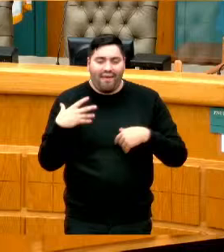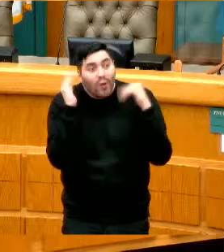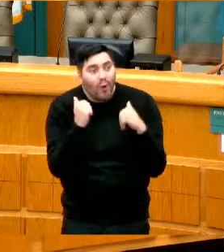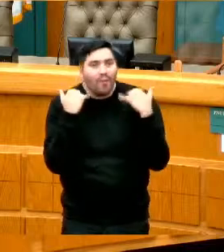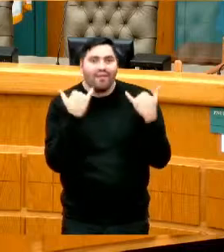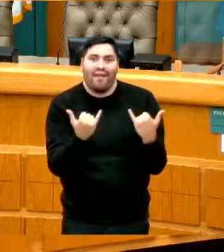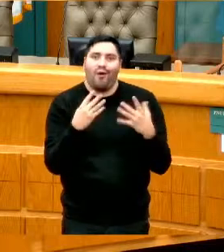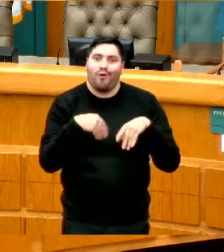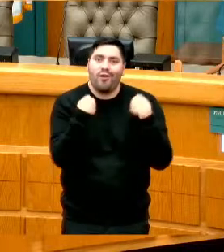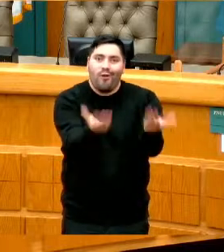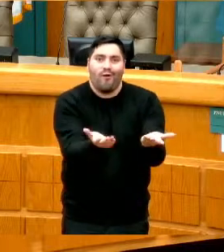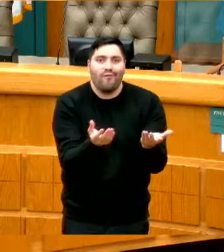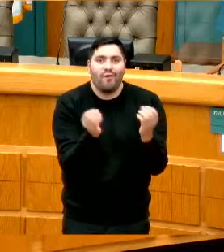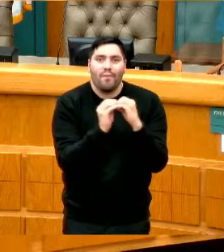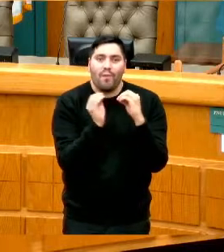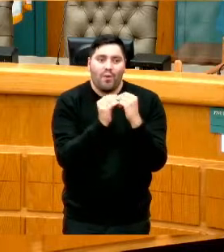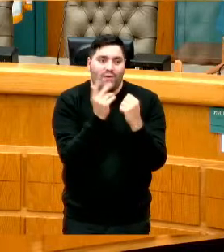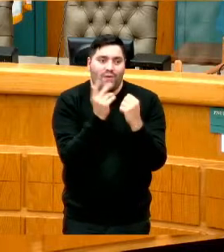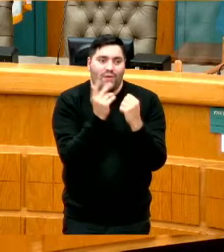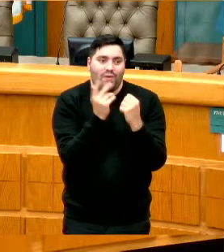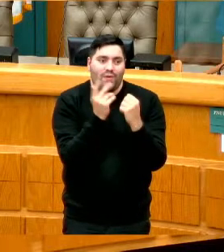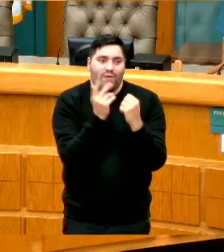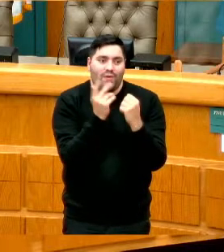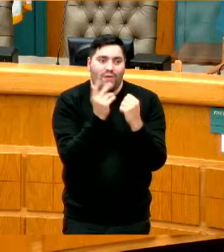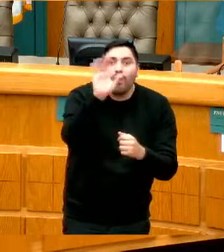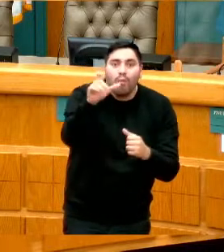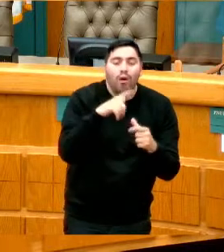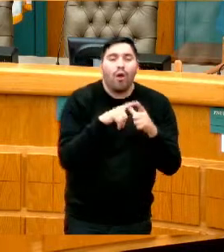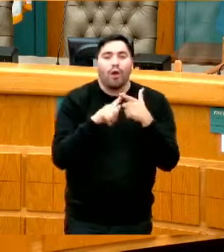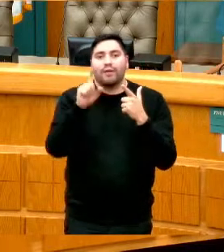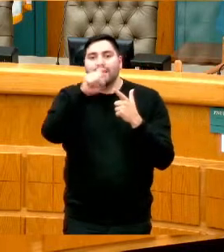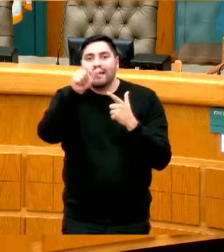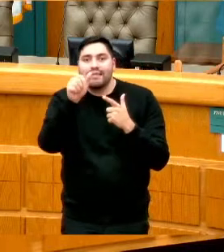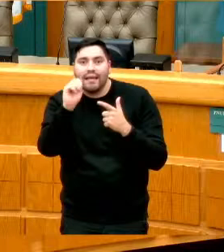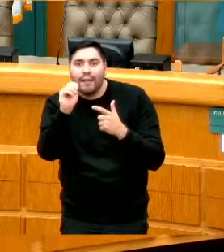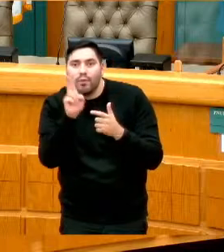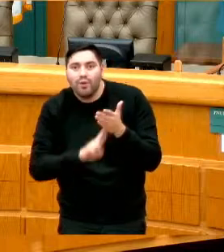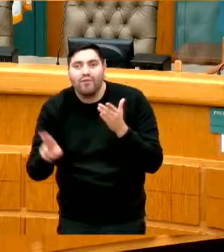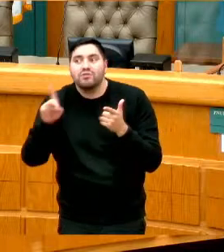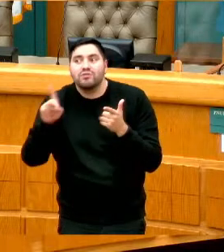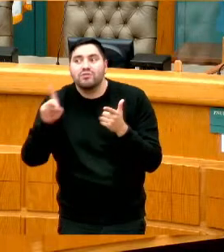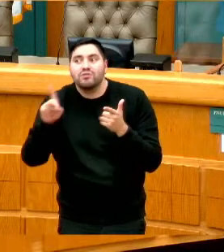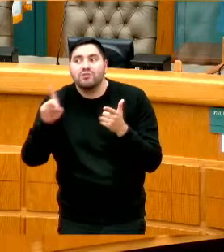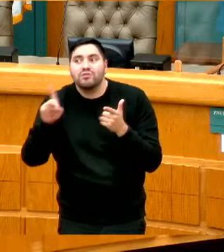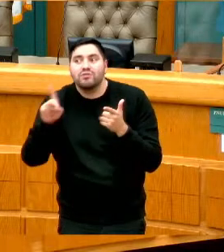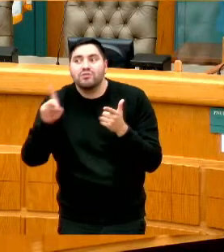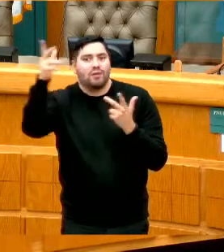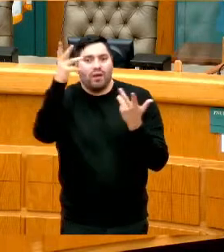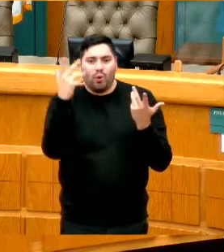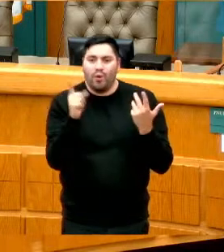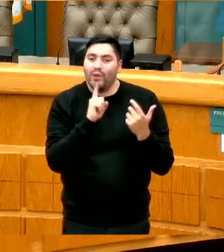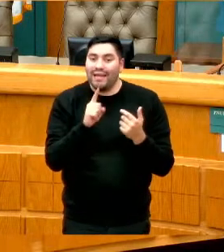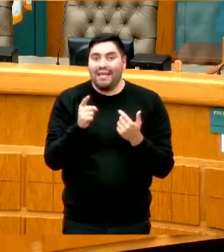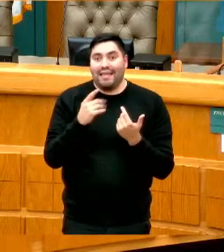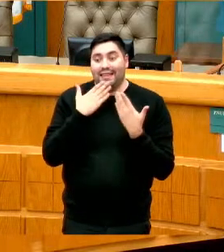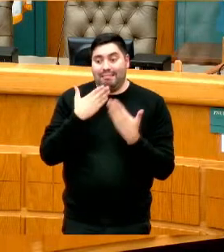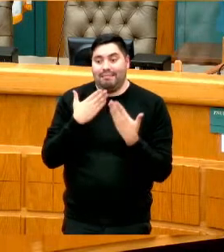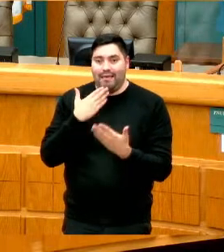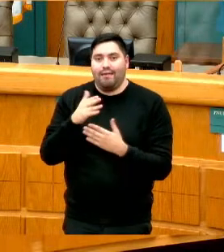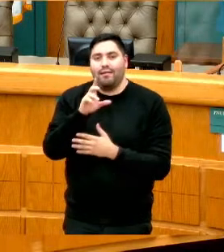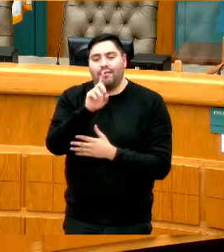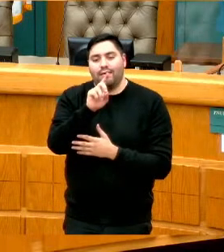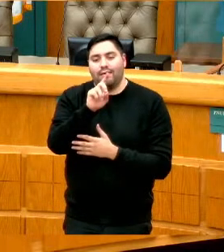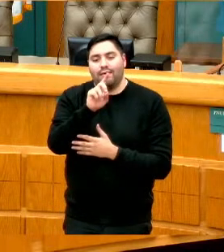university campuses, our Del Mar College campuses in the upcoming weeks. And we thank David Loeb for sharing